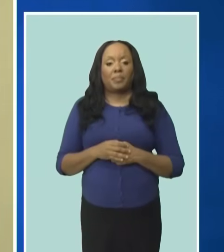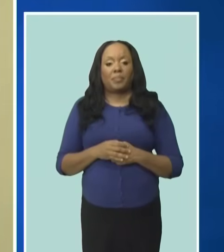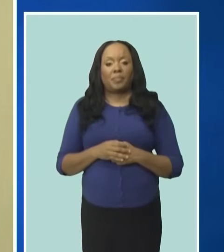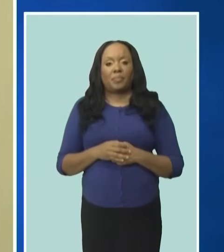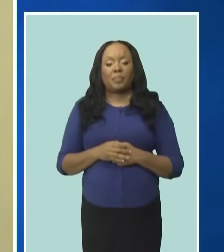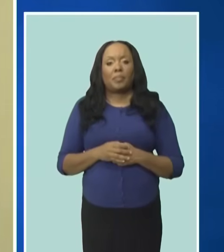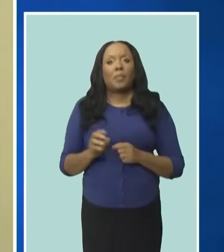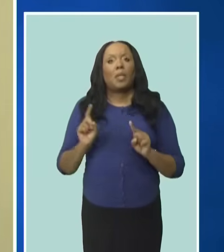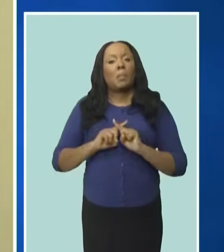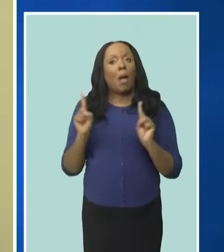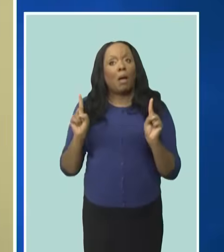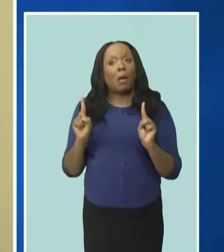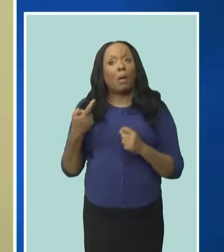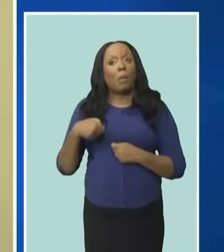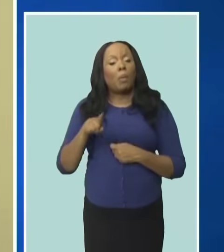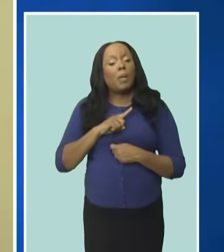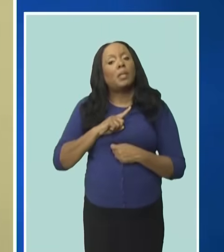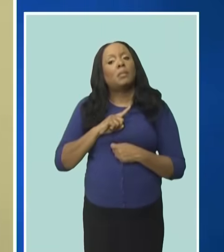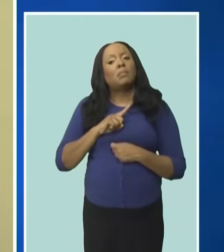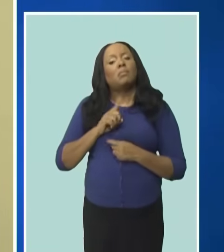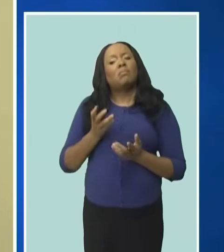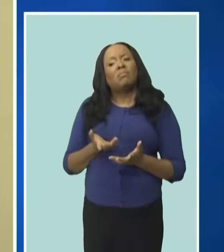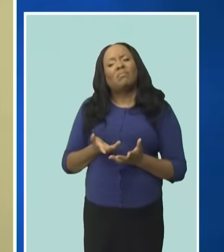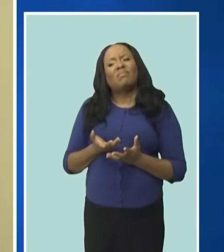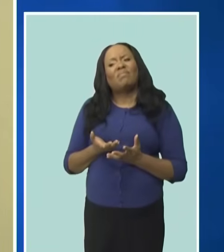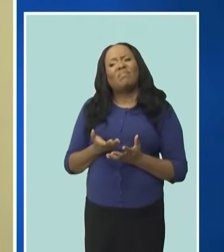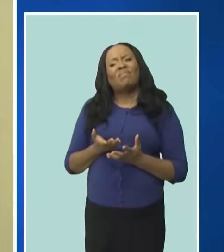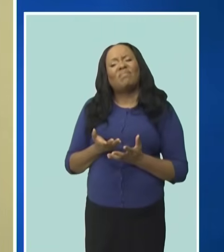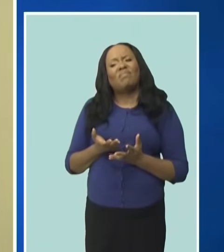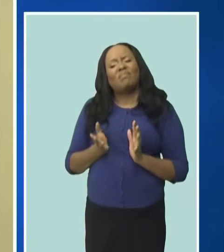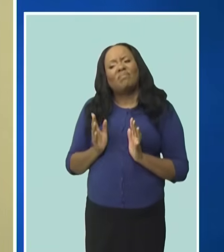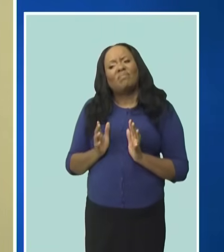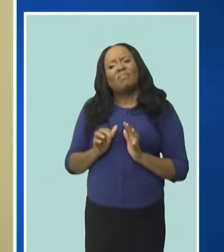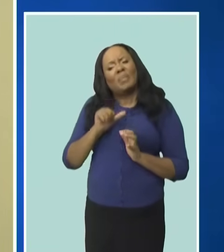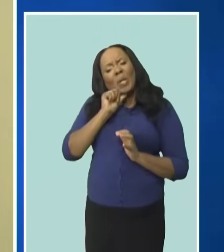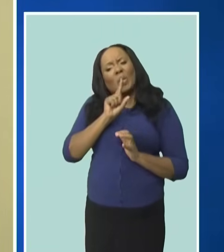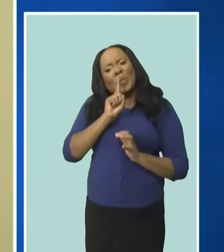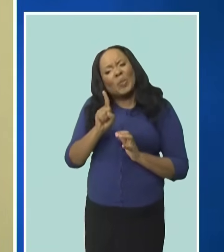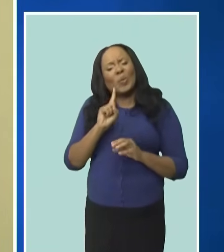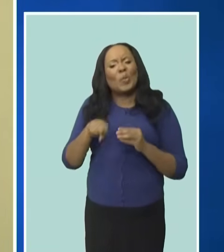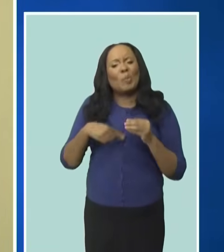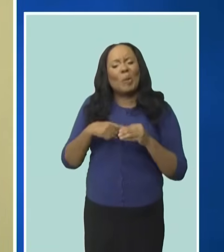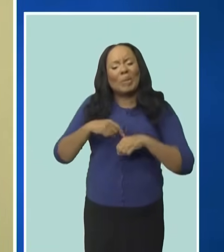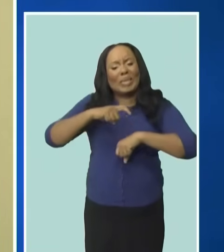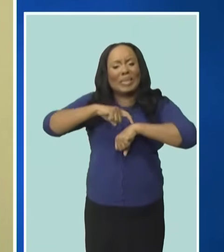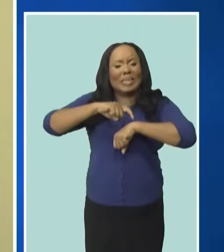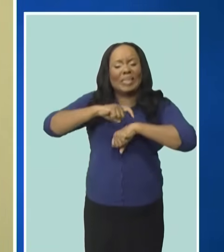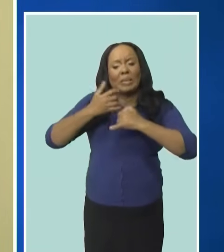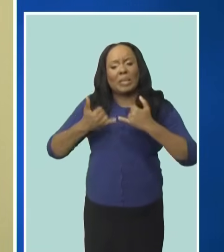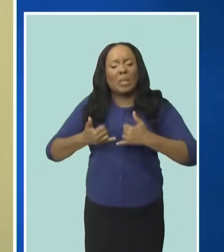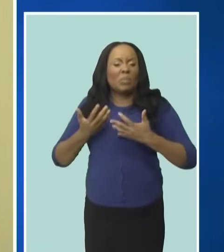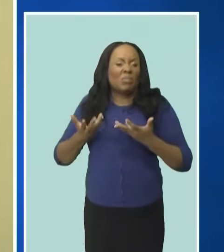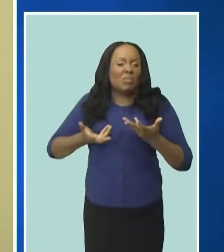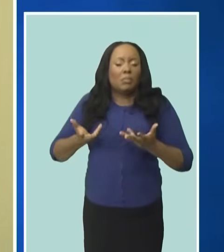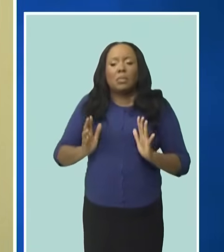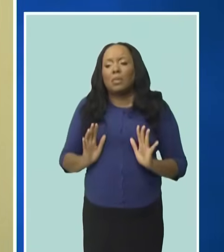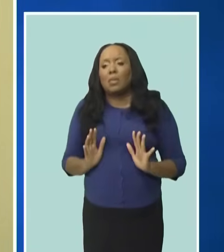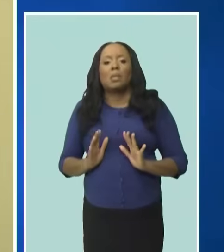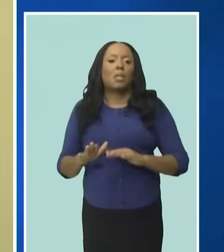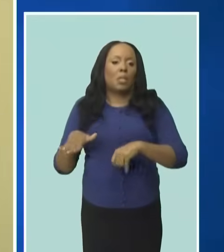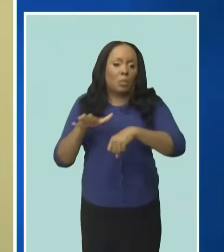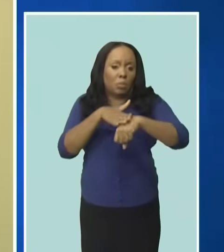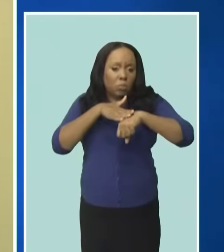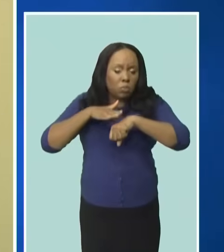CTUSAB, however, questions the timing of this implementation by the government of Barbados and